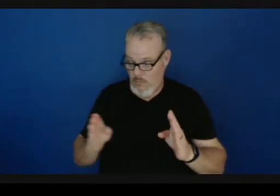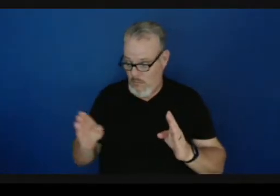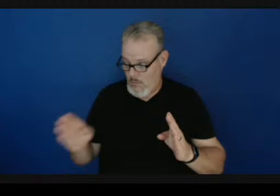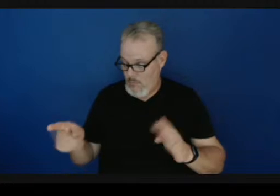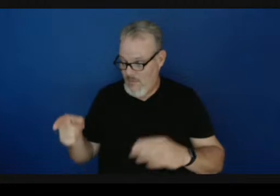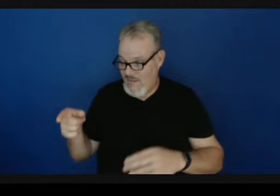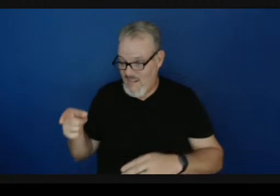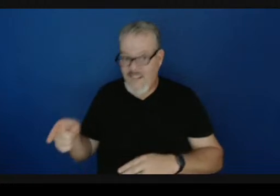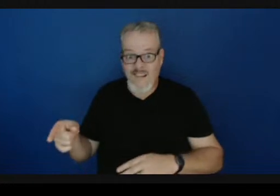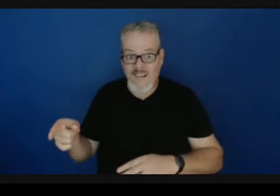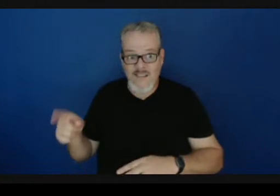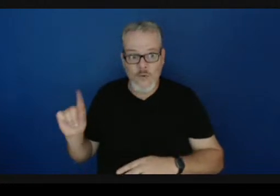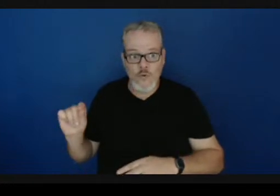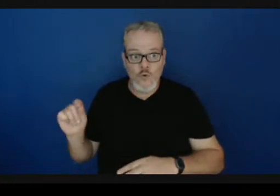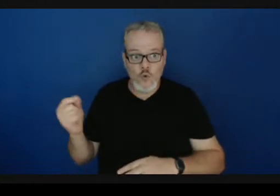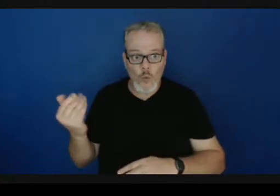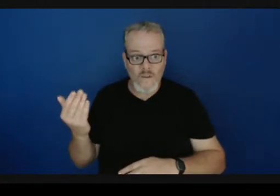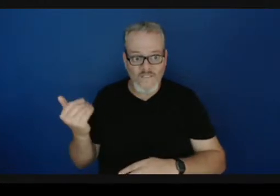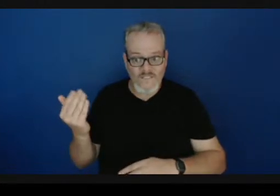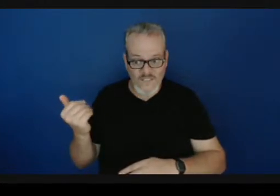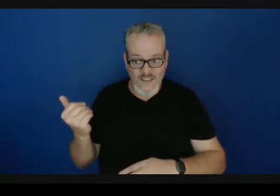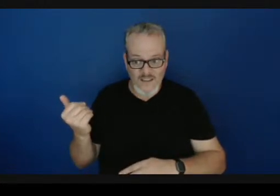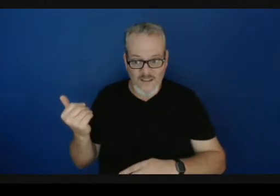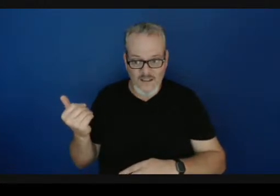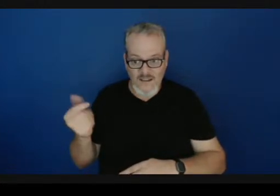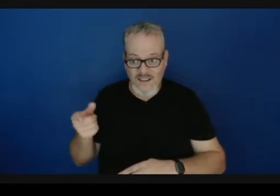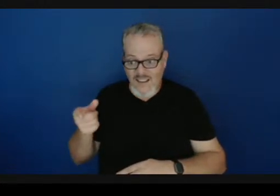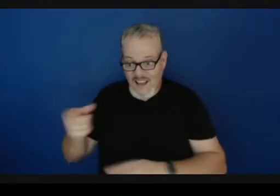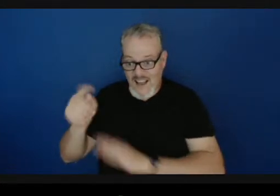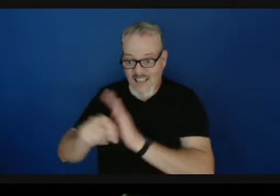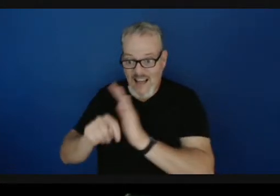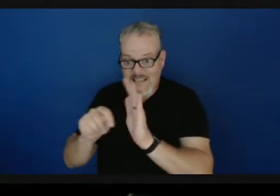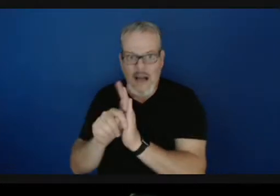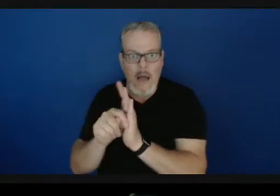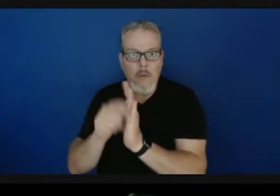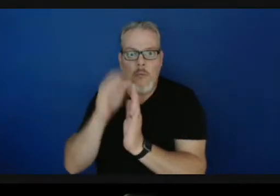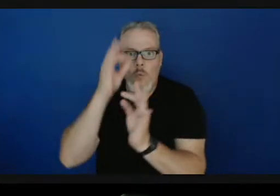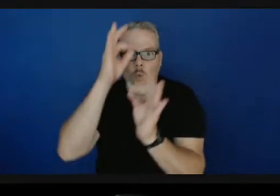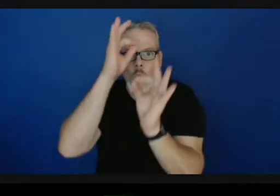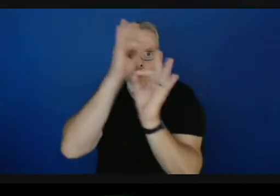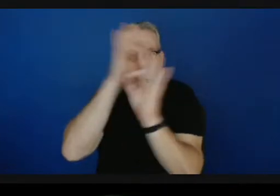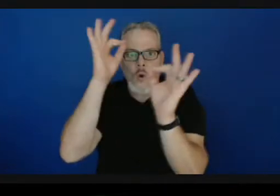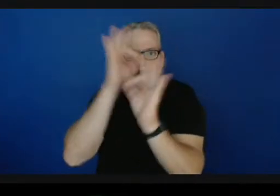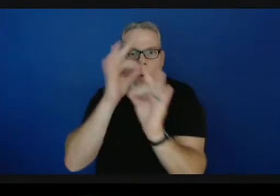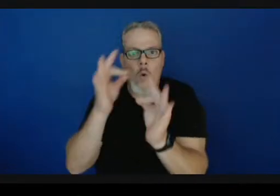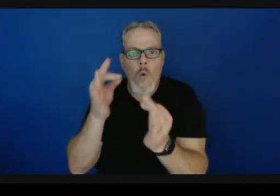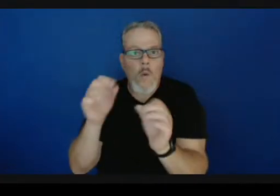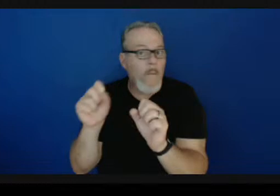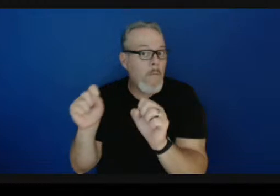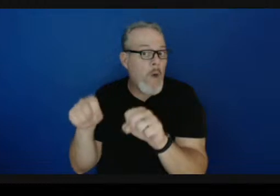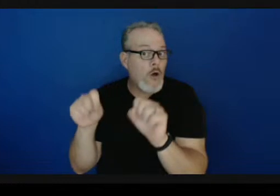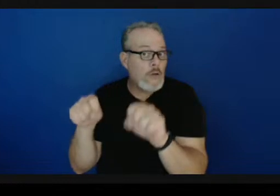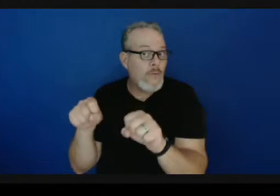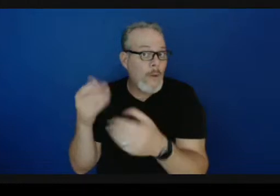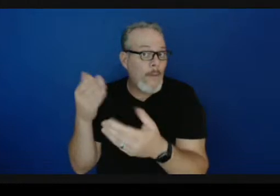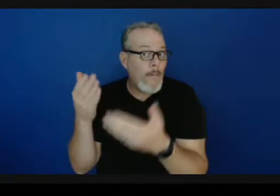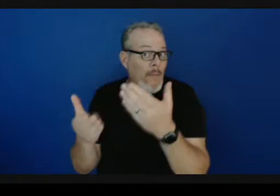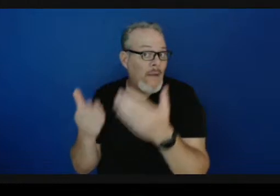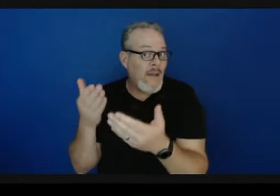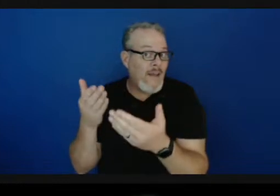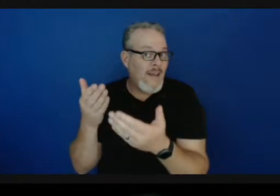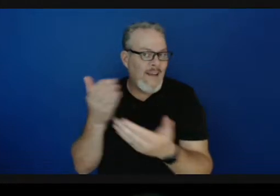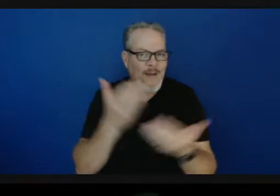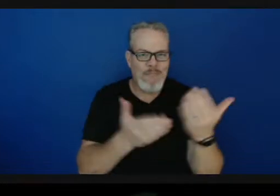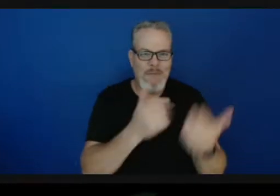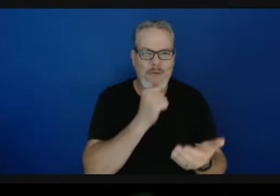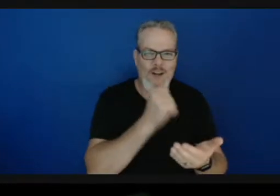2015. And at that point in time, they were saying, we don't know, it's possible. It might come, it might not, but it's